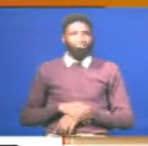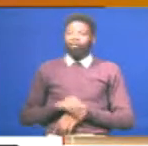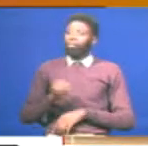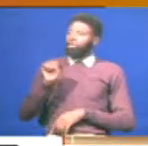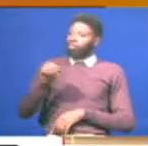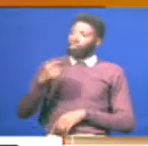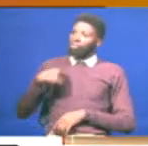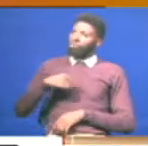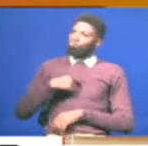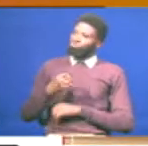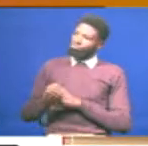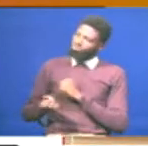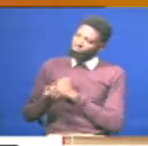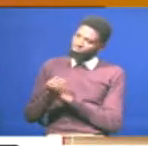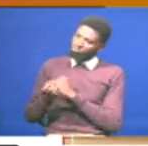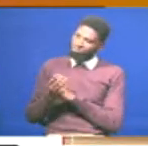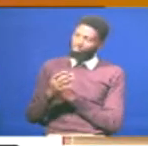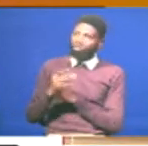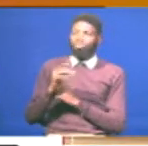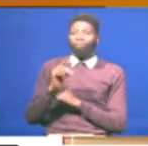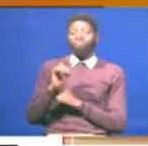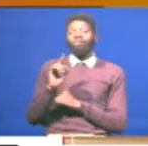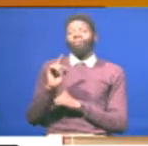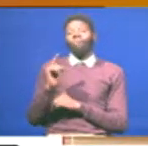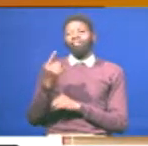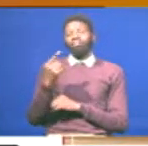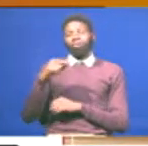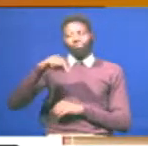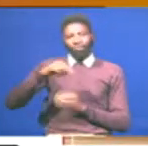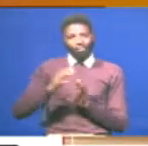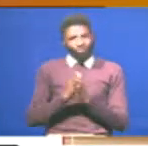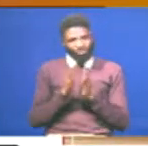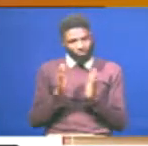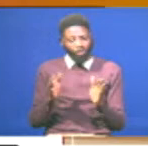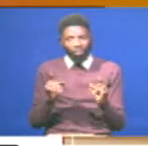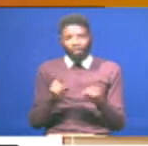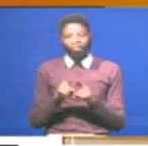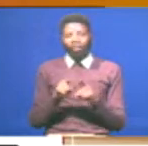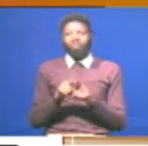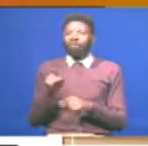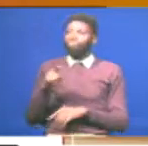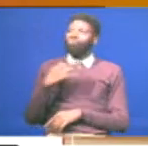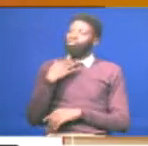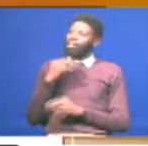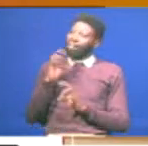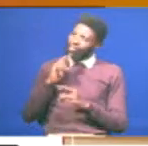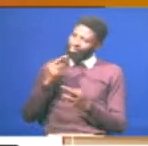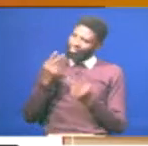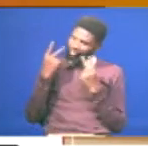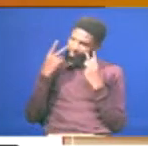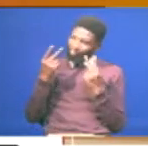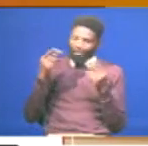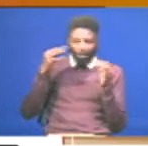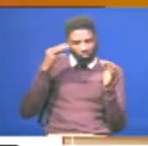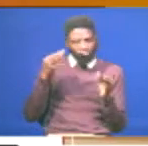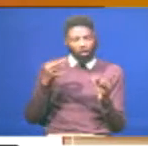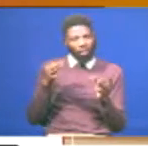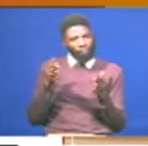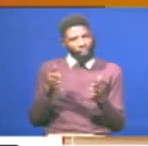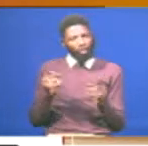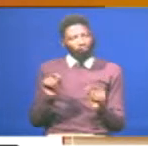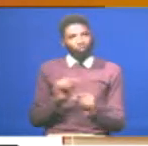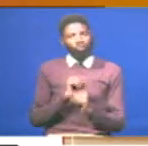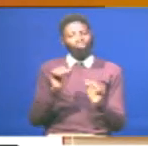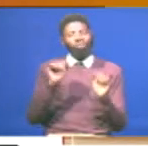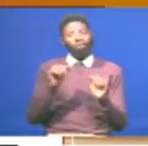him very often, at least once every quarter. Yeah. And he wanted results, and he would take decisions on the spot, as long as you had a